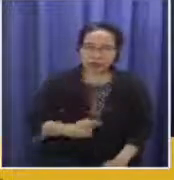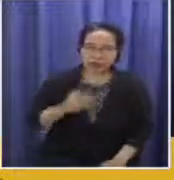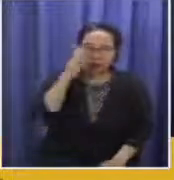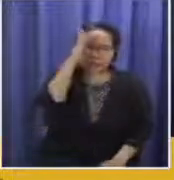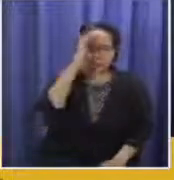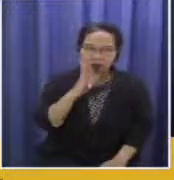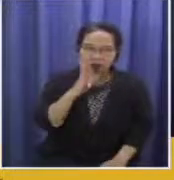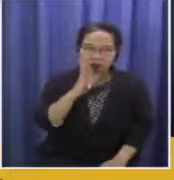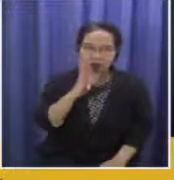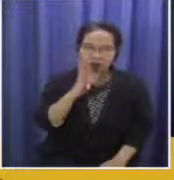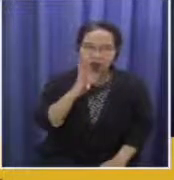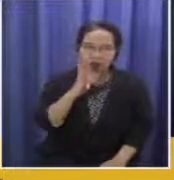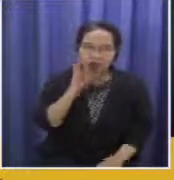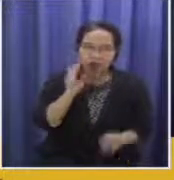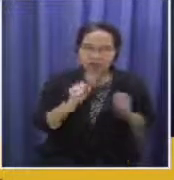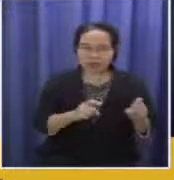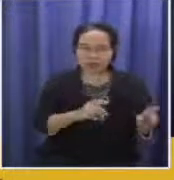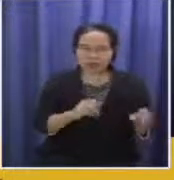Lord,